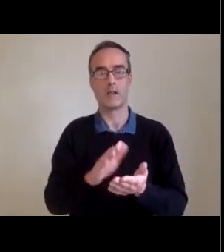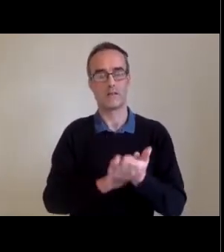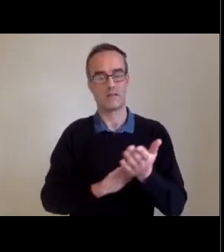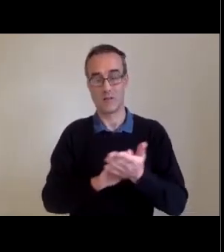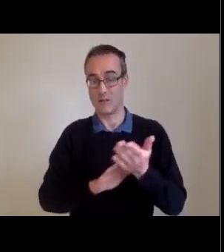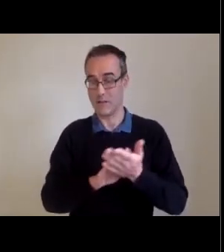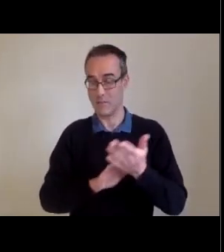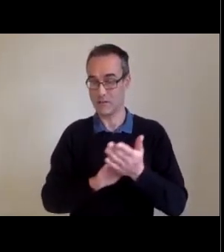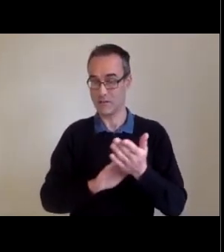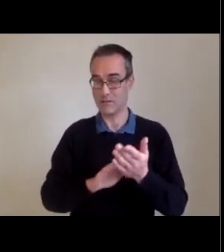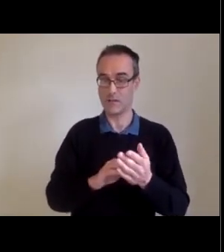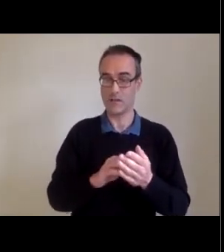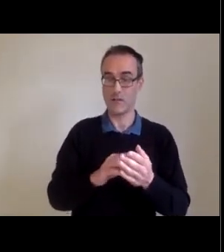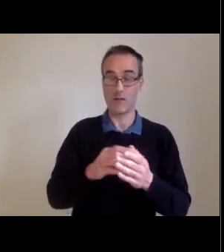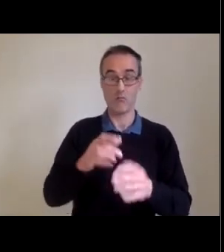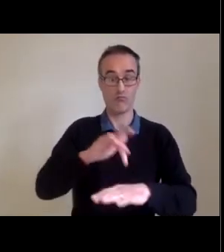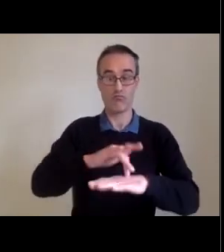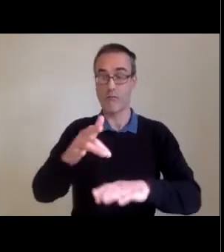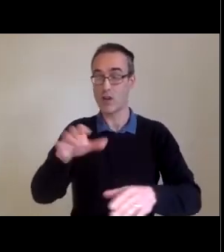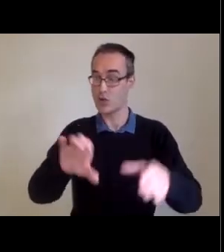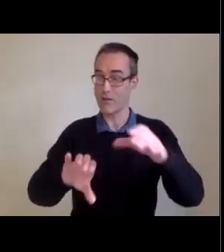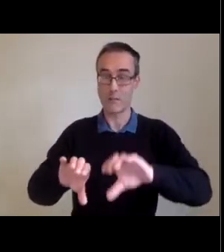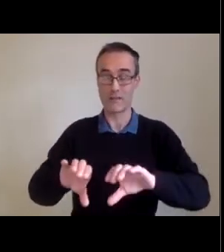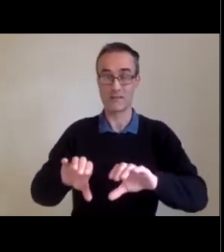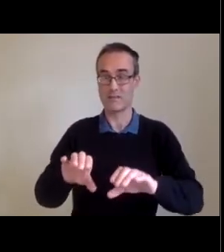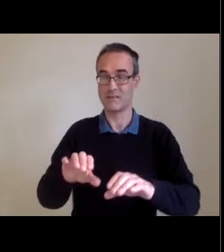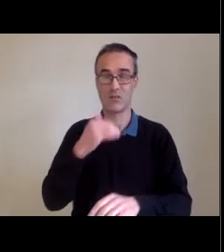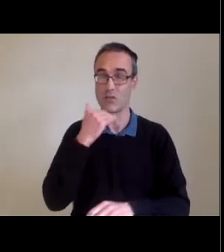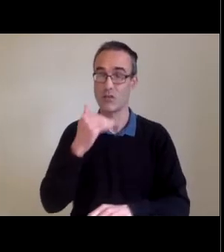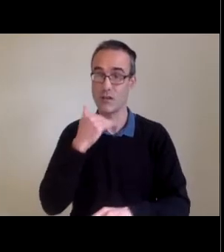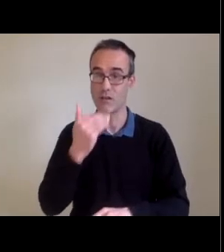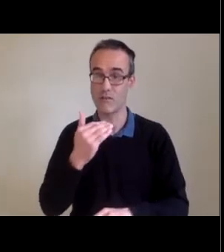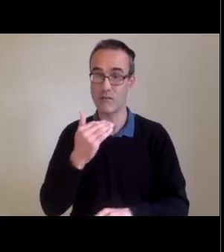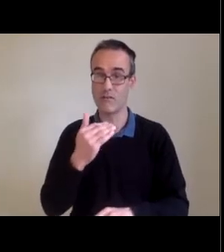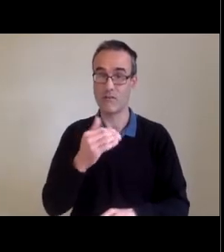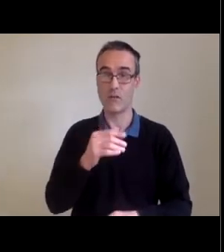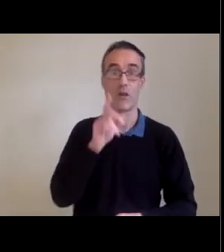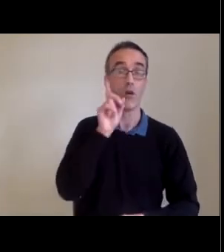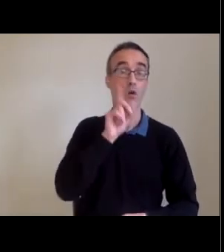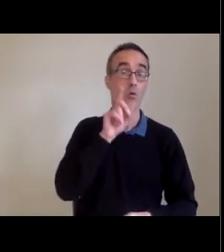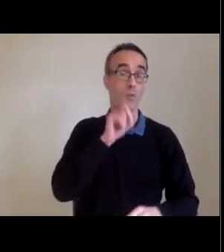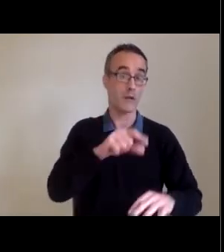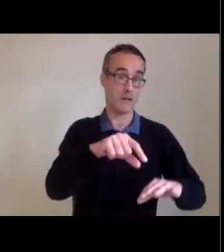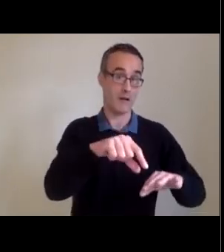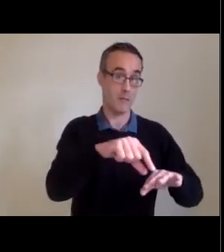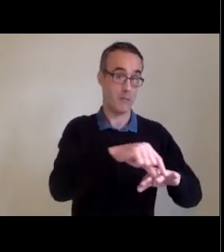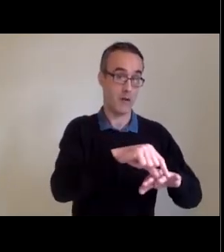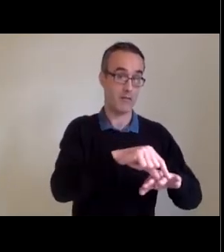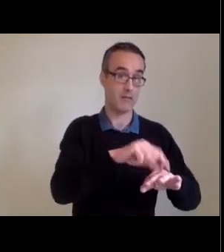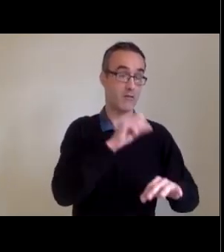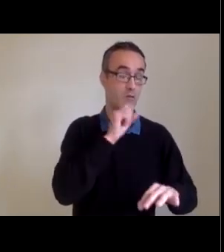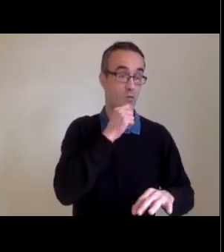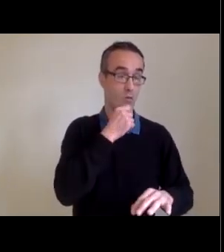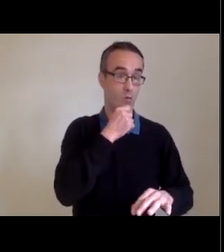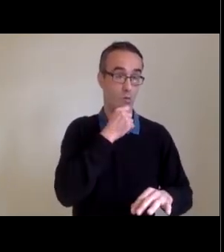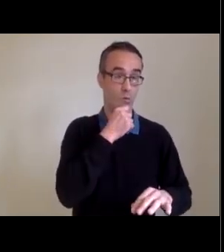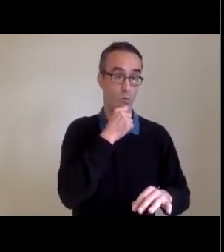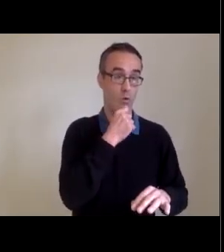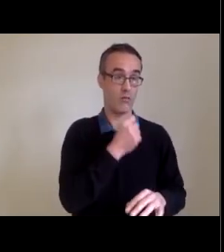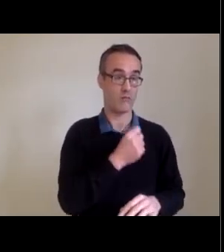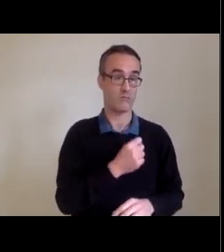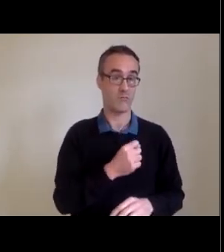there is the need to be. Then those that get married, probably after 5, 10 years, they now go back to